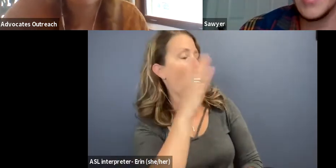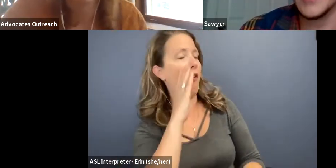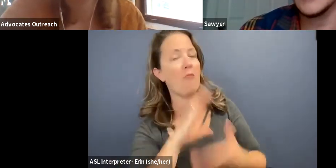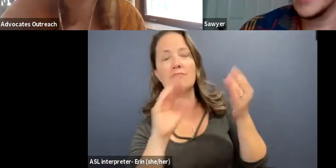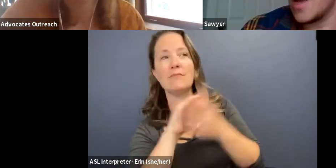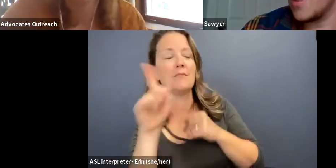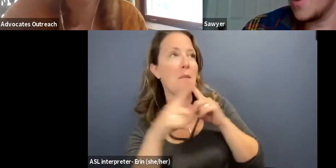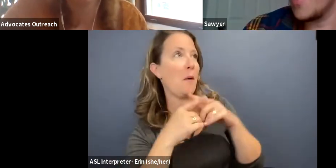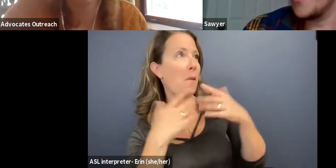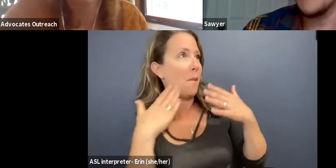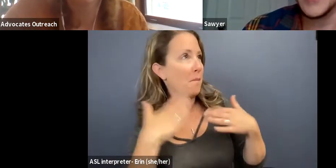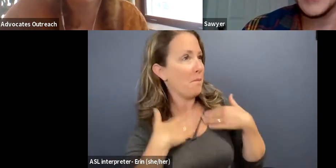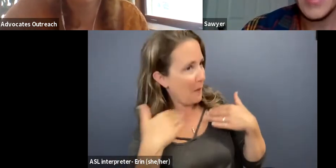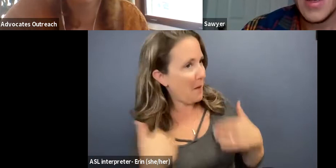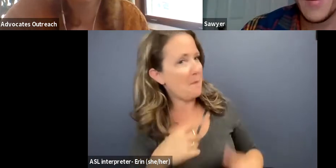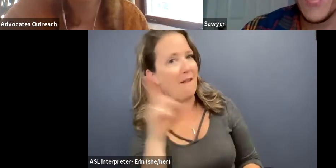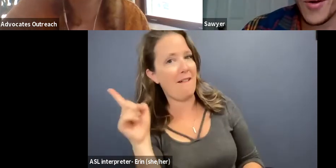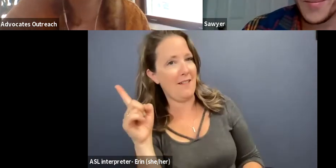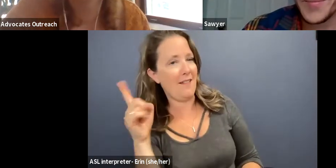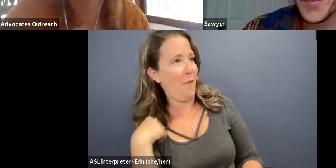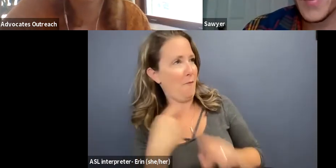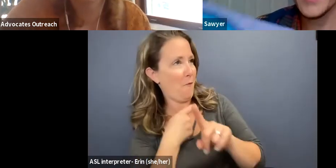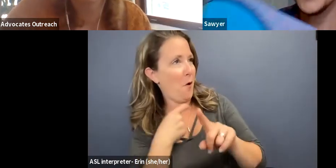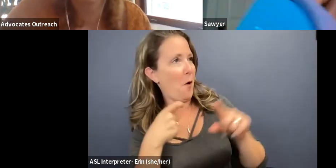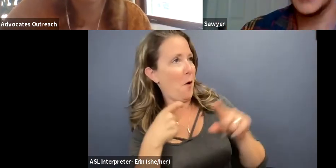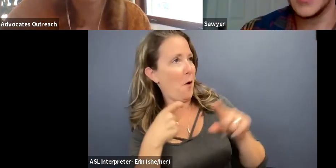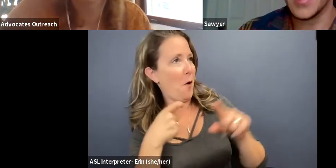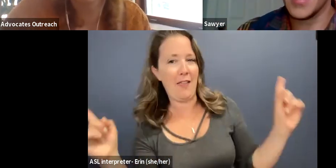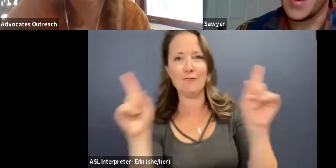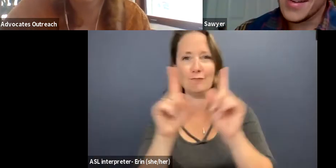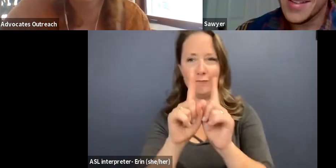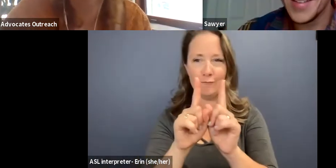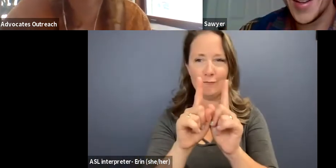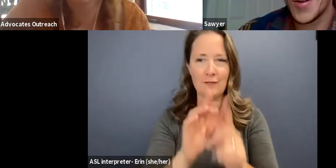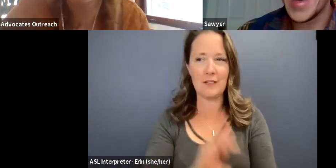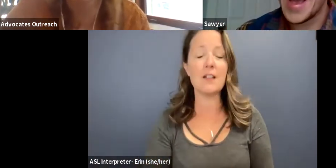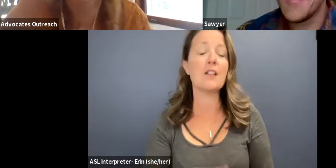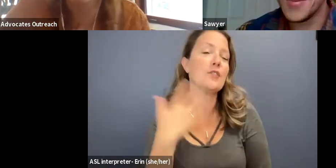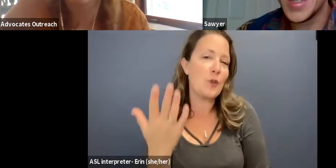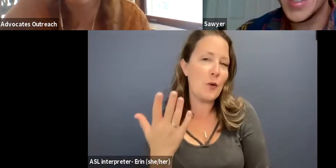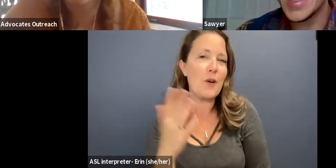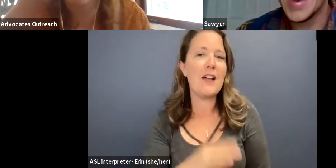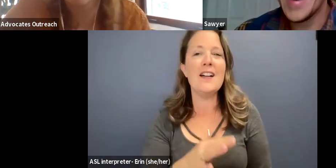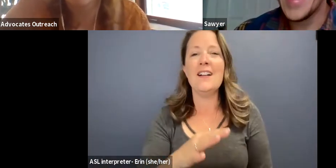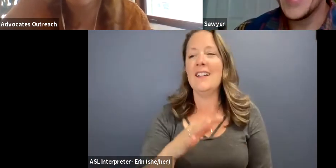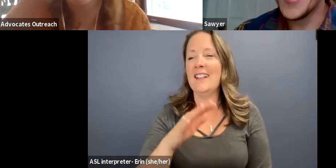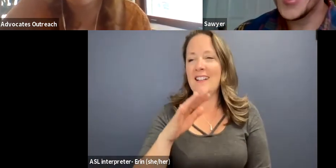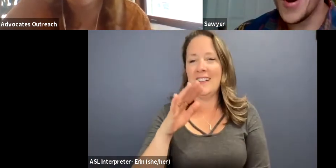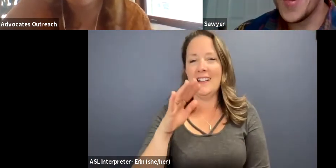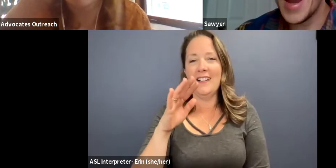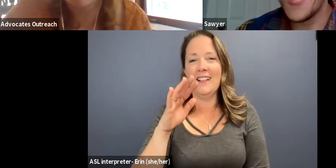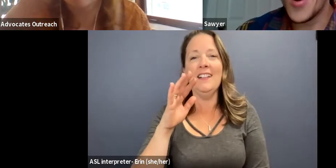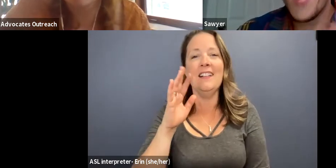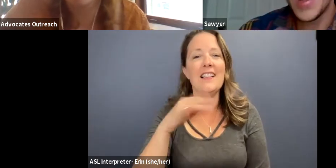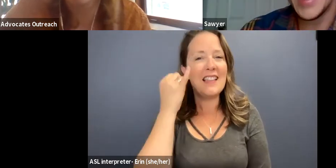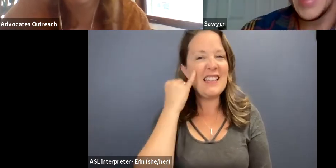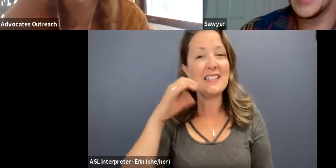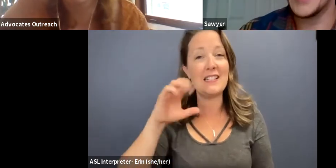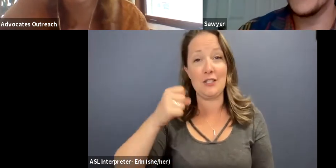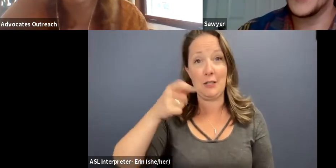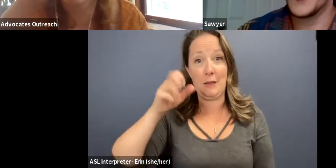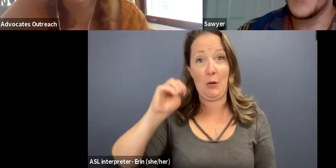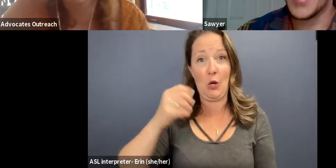in. And so these are just a couple more books that we recommend. These are both by the same author. What